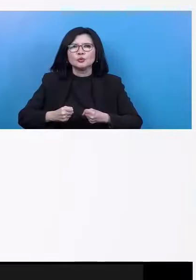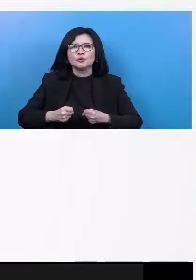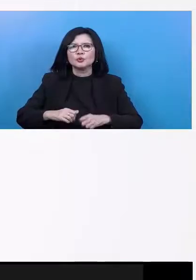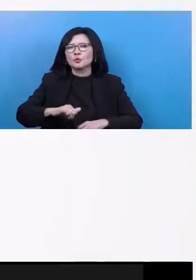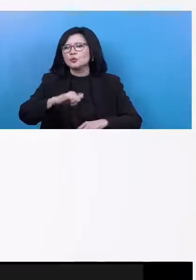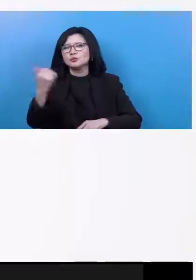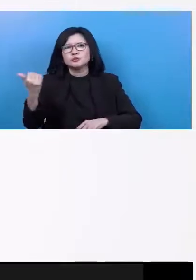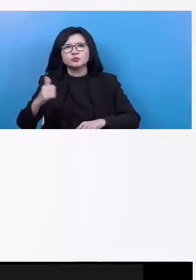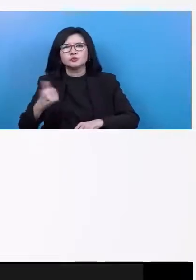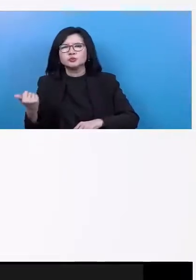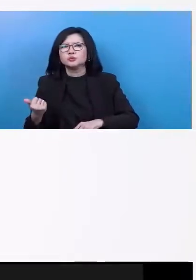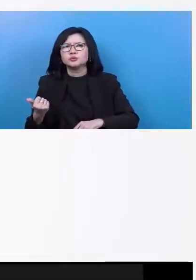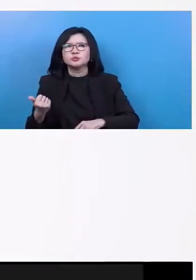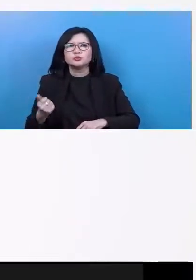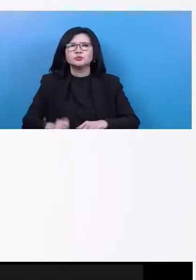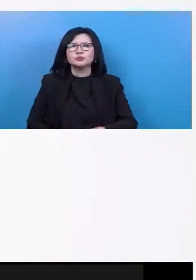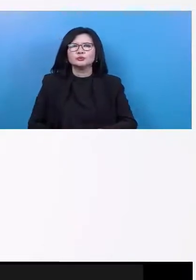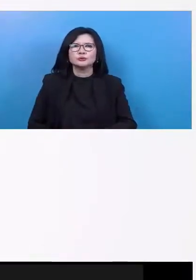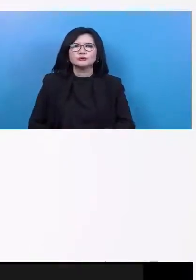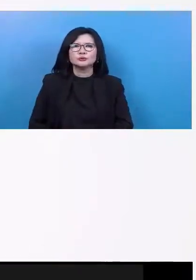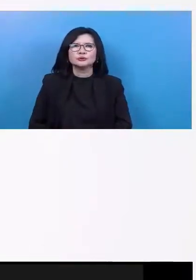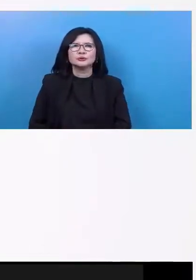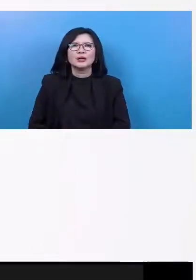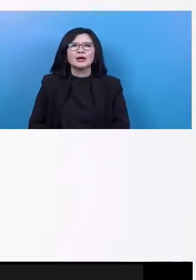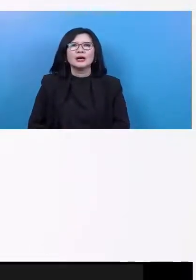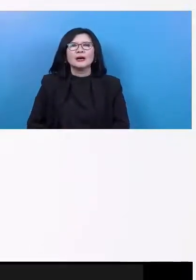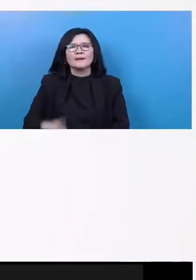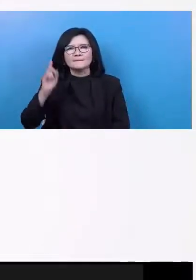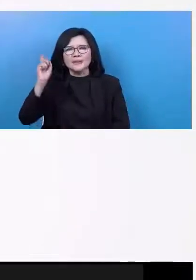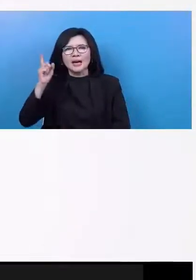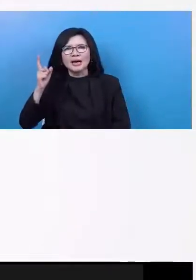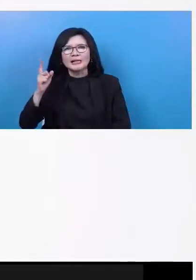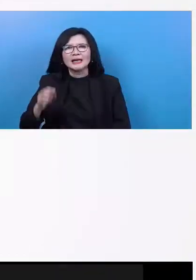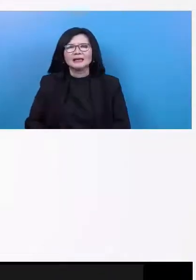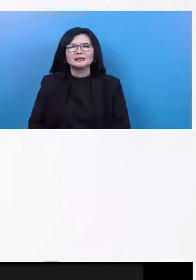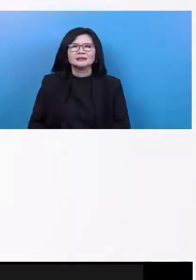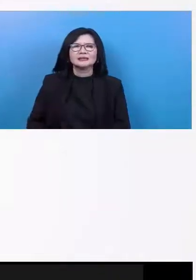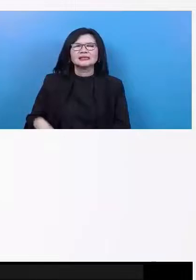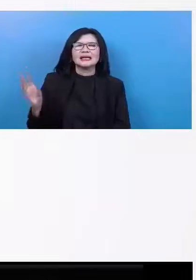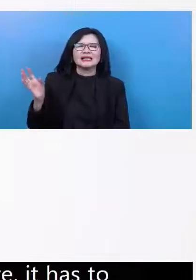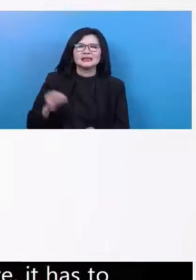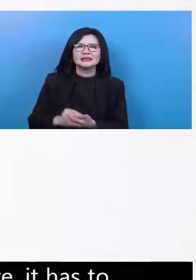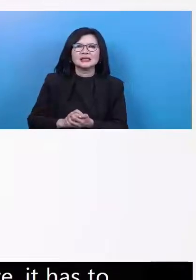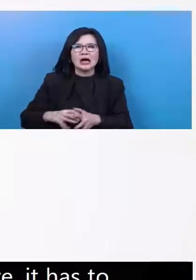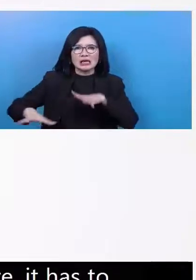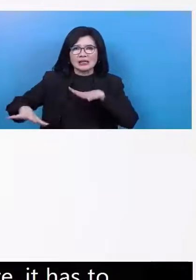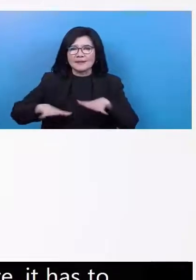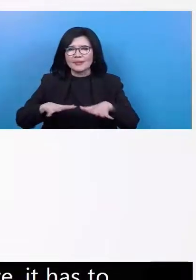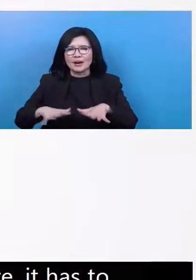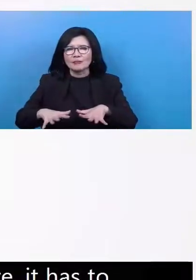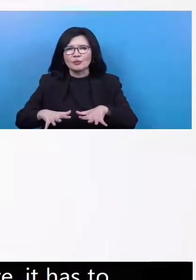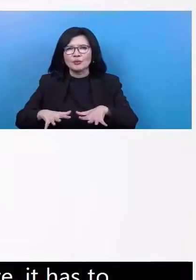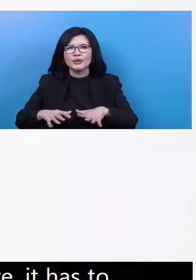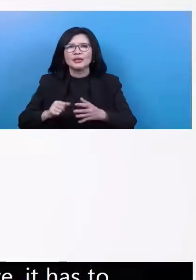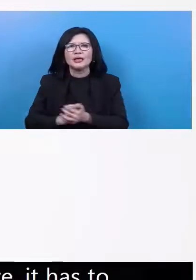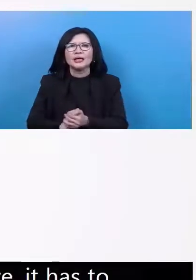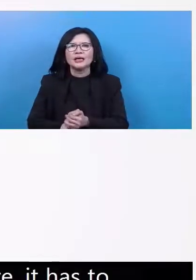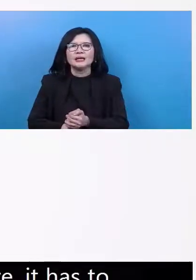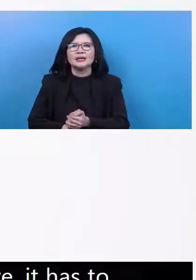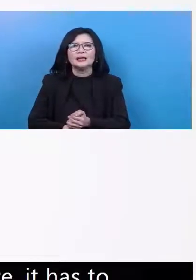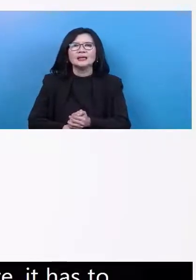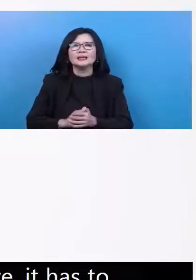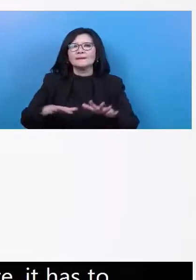flood, it should be resilient to drought, it should be resilient to earthquake, or various other hazards that we are actually talking of.